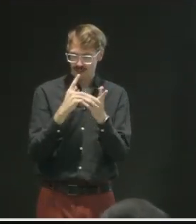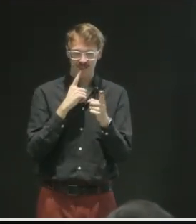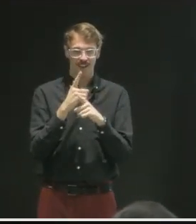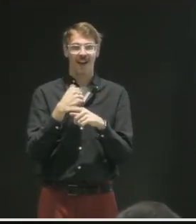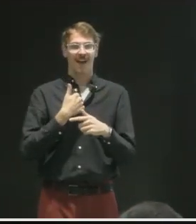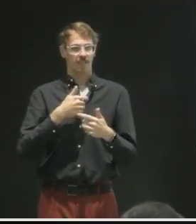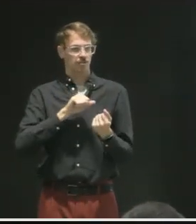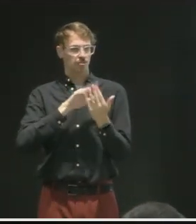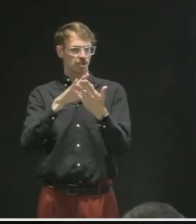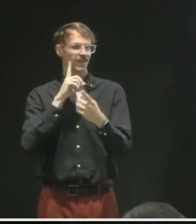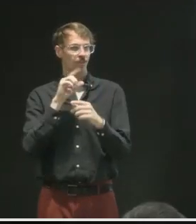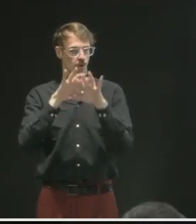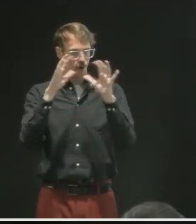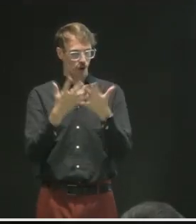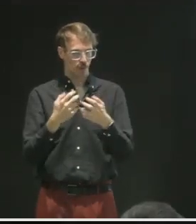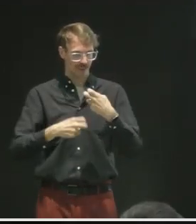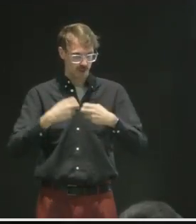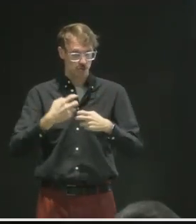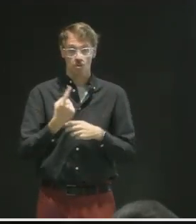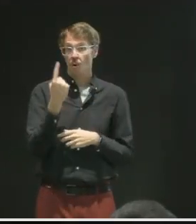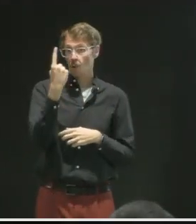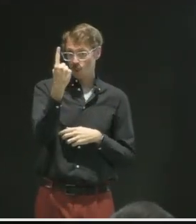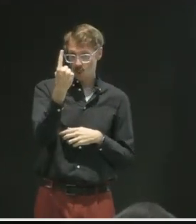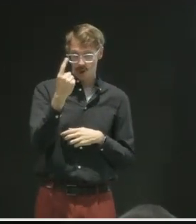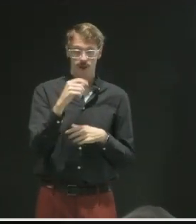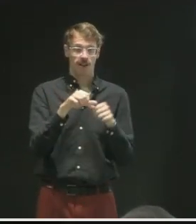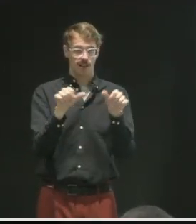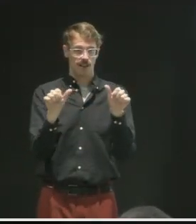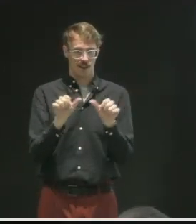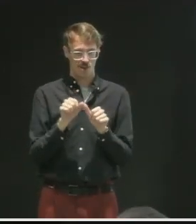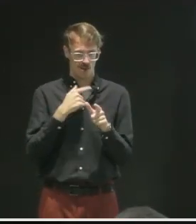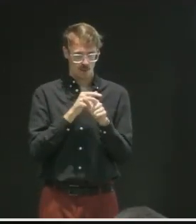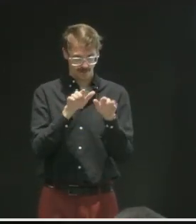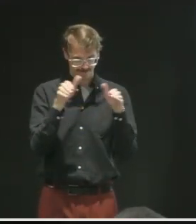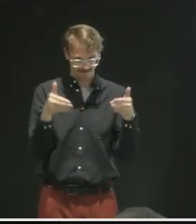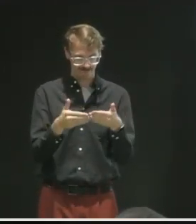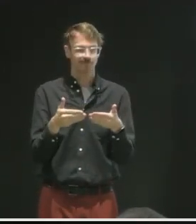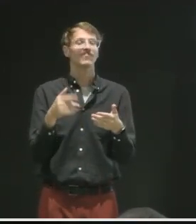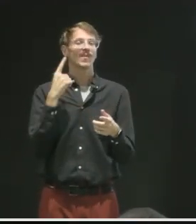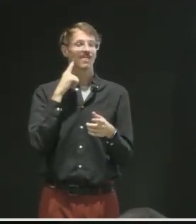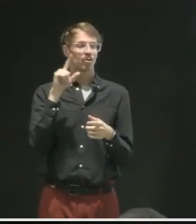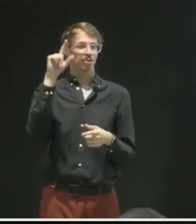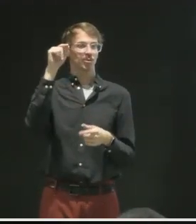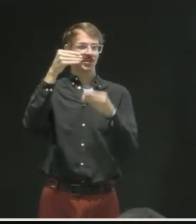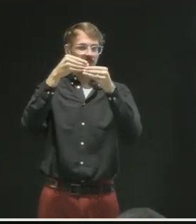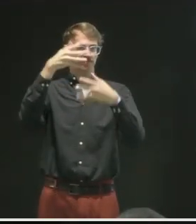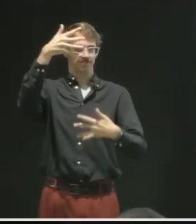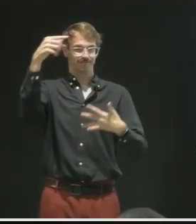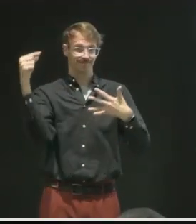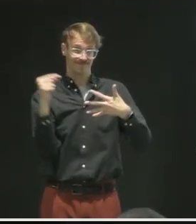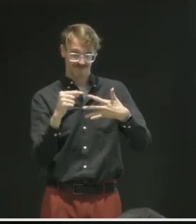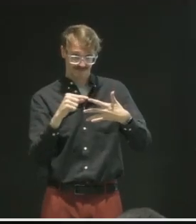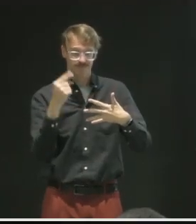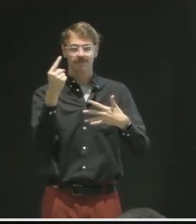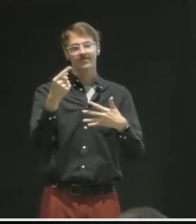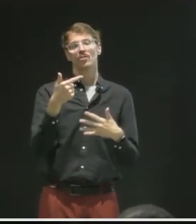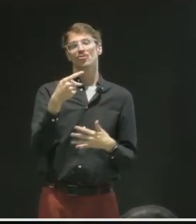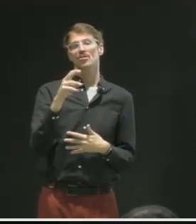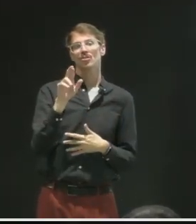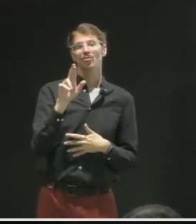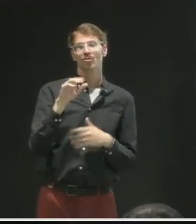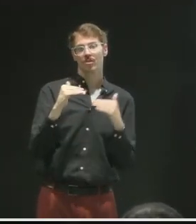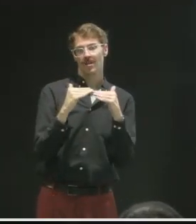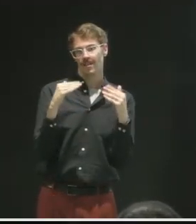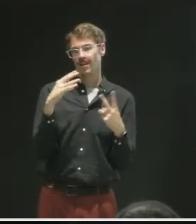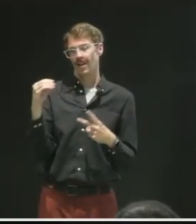issues. And one of the areas of 20 global agendas is gender equality and women's empowerment. So among